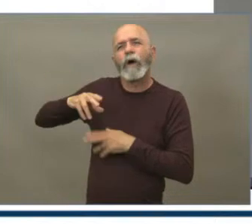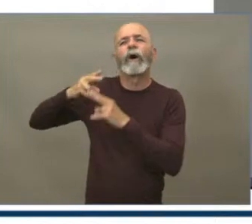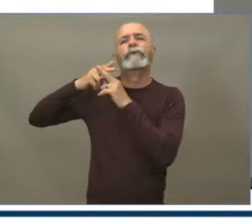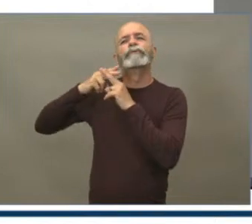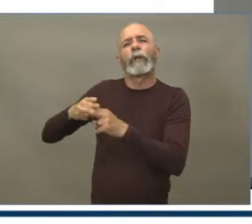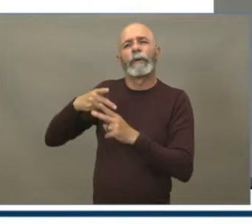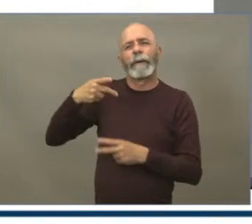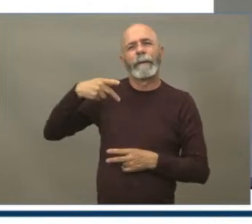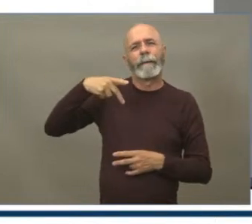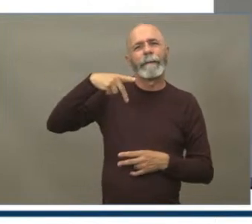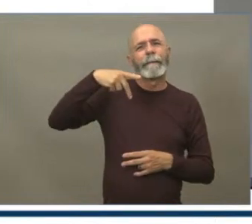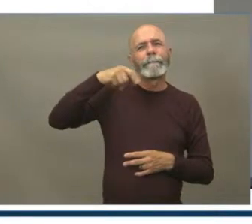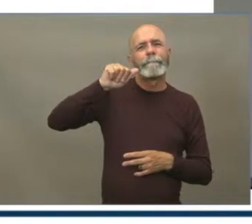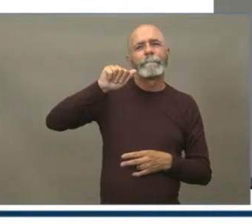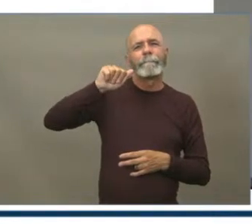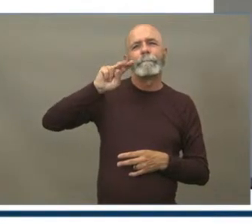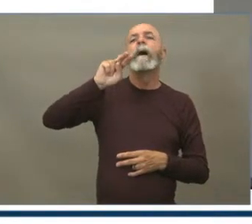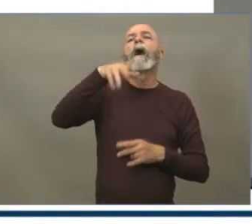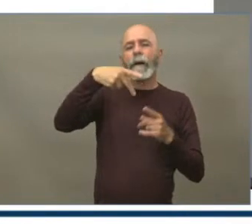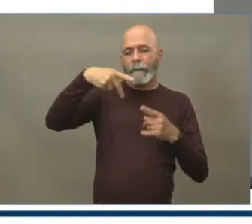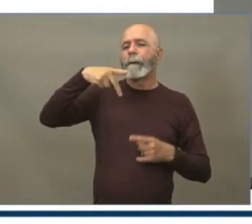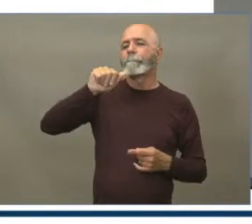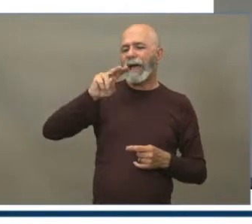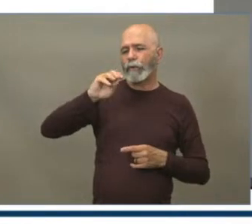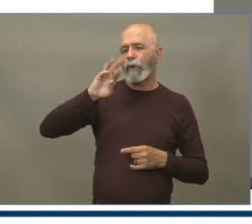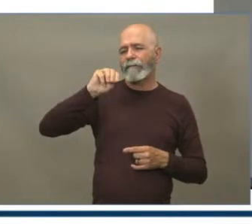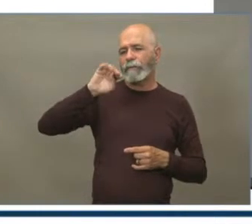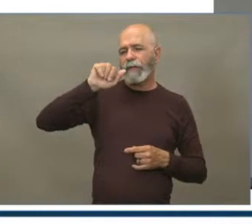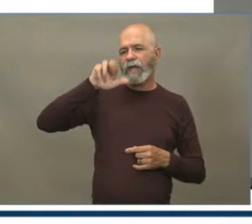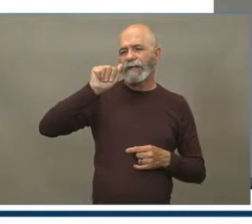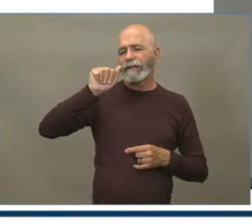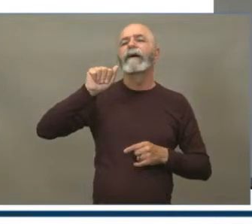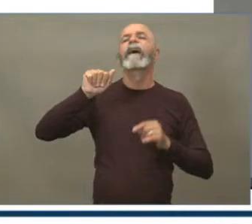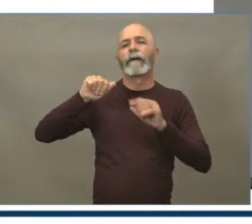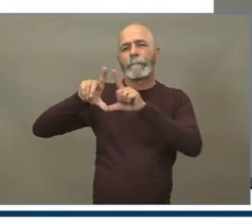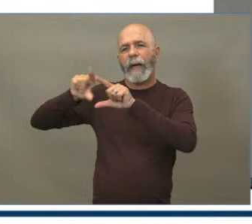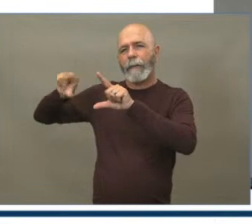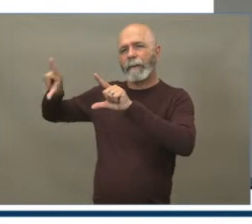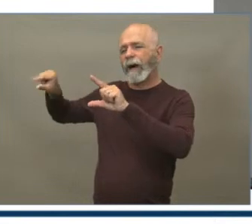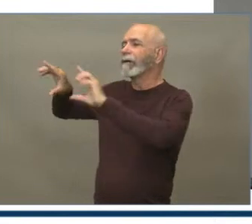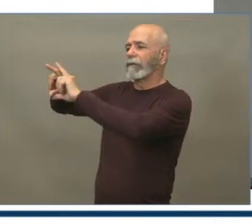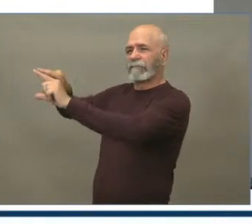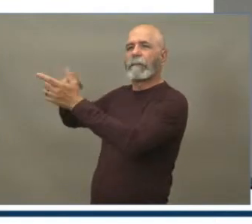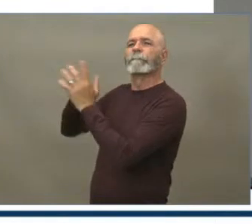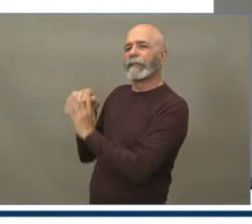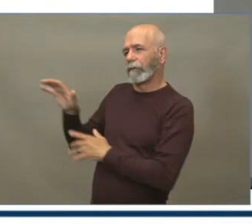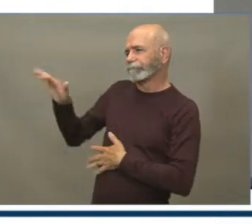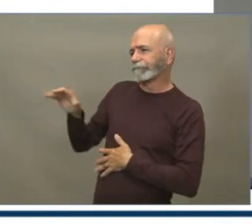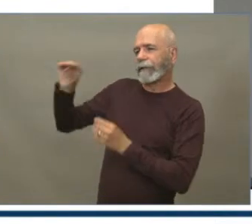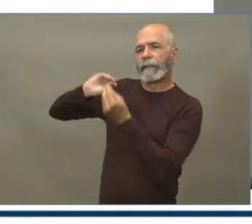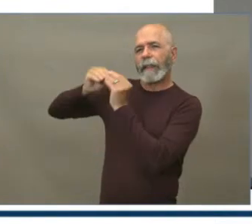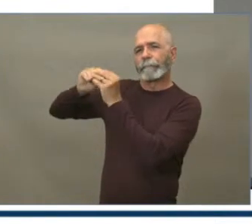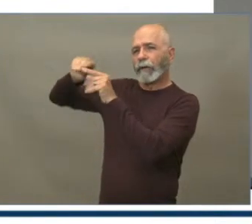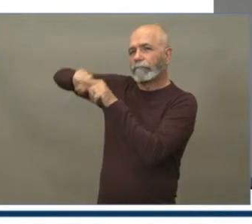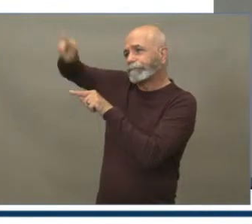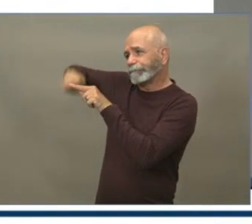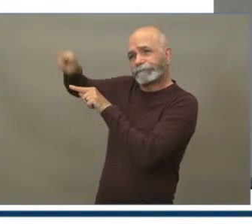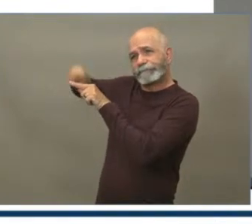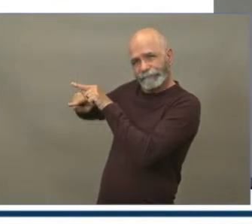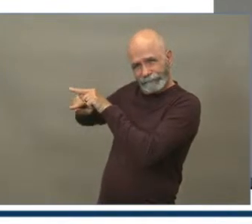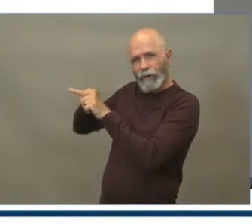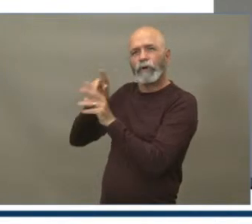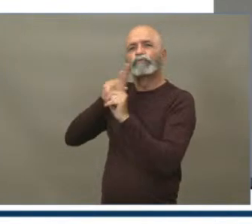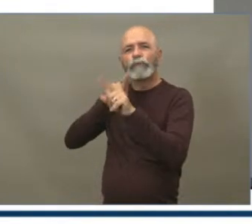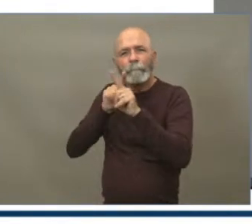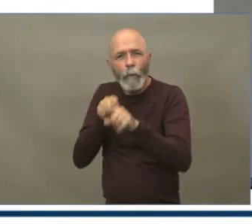the epidemiologists extract the case information and create, our epi report every day. That's the process. So